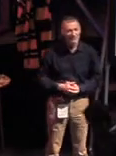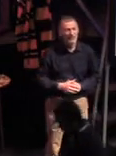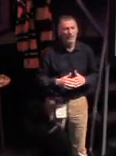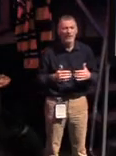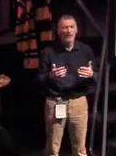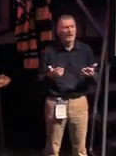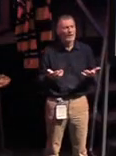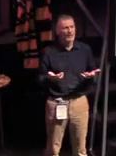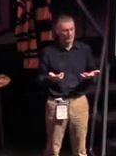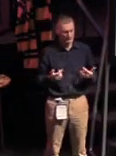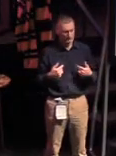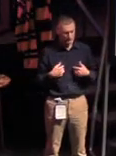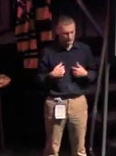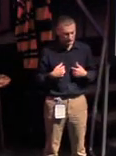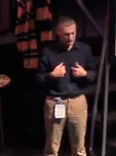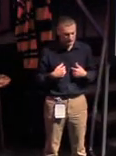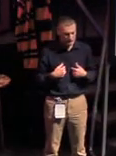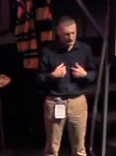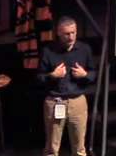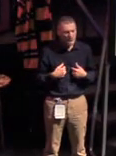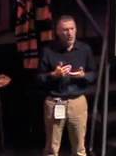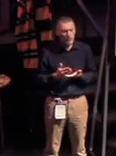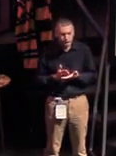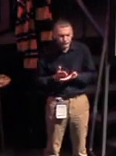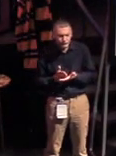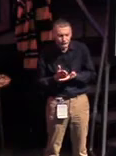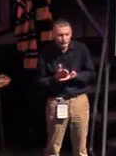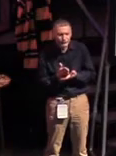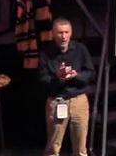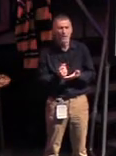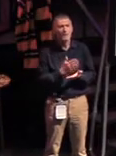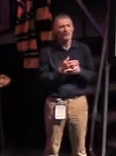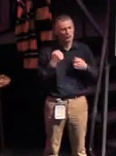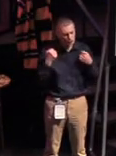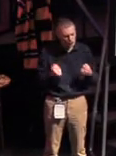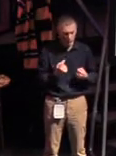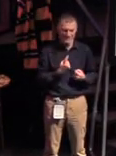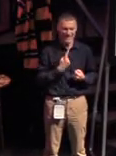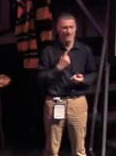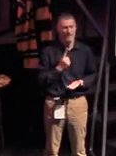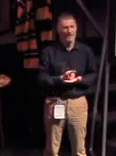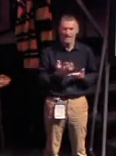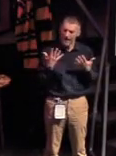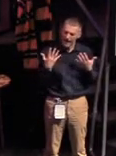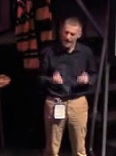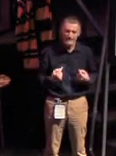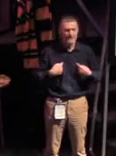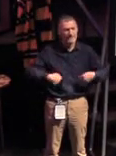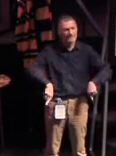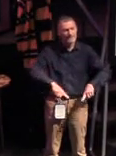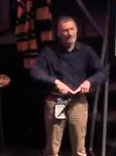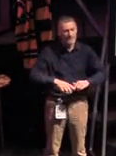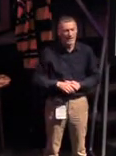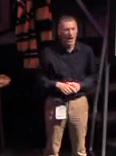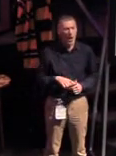But we were the rank outsiders, but we came through because we believed in ourselves. And one of the things, the main reason